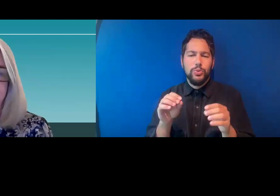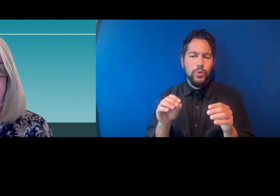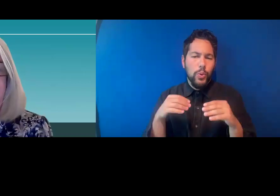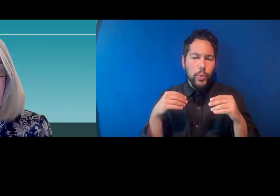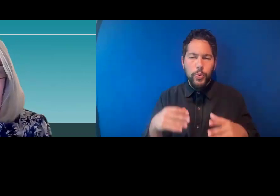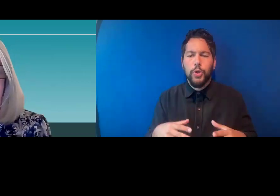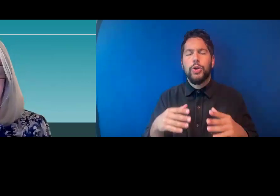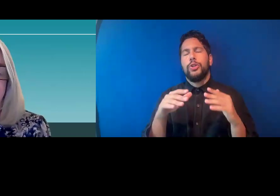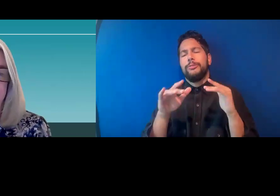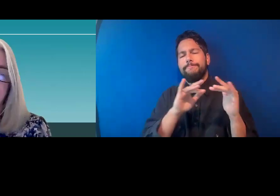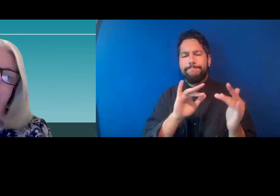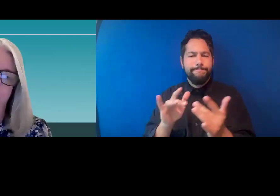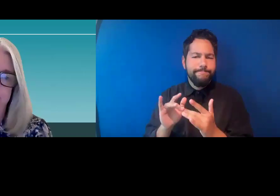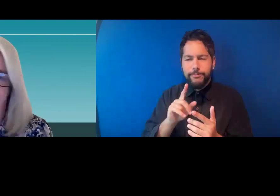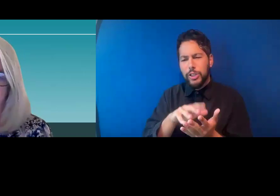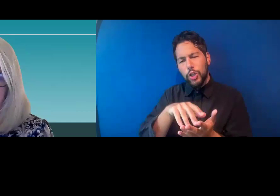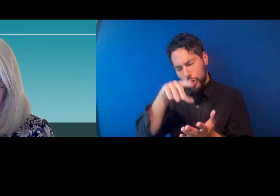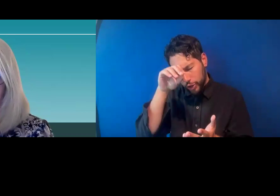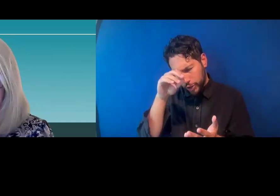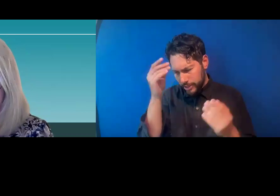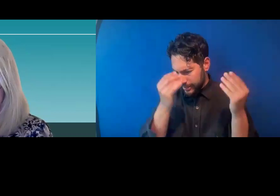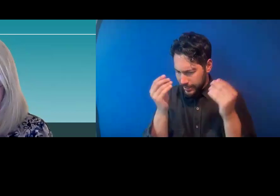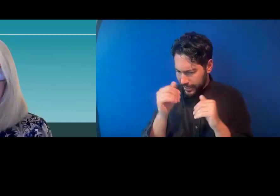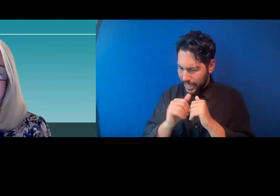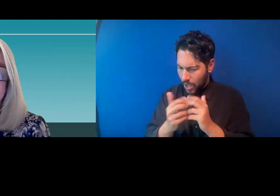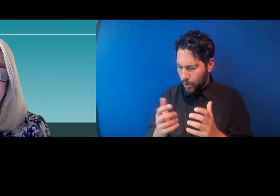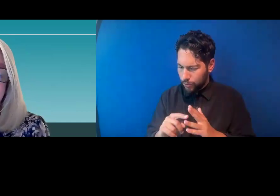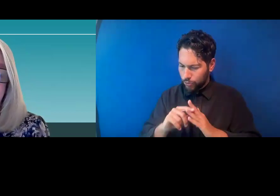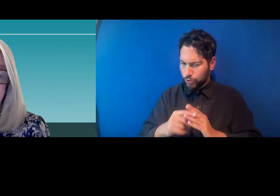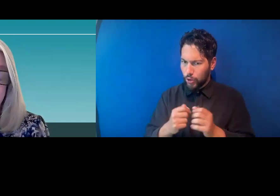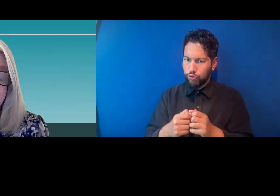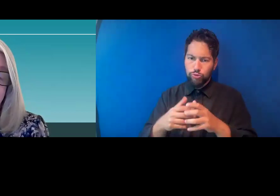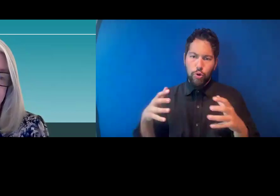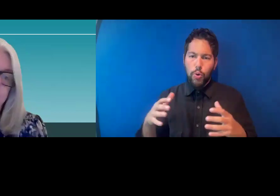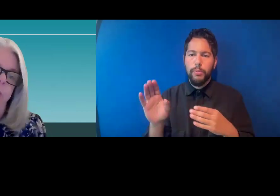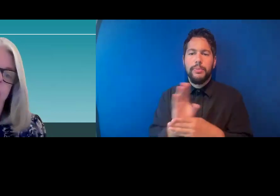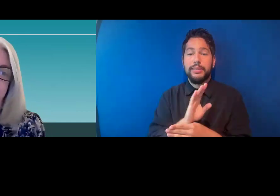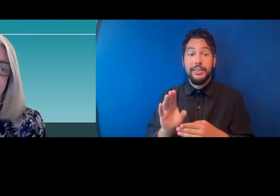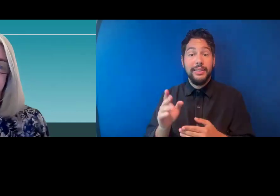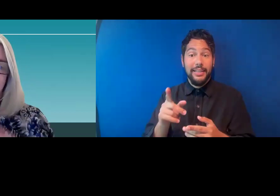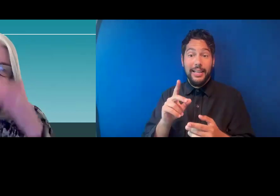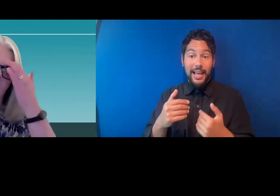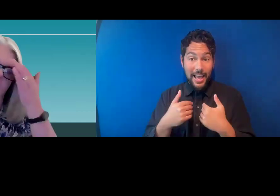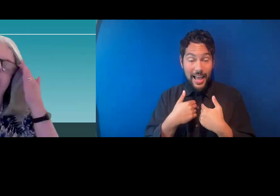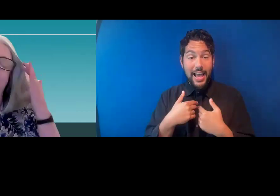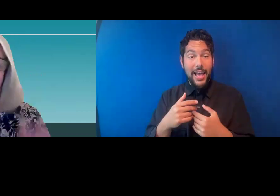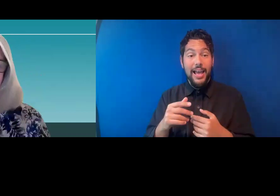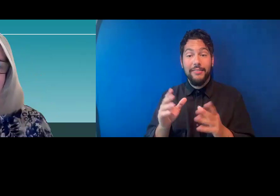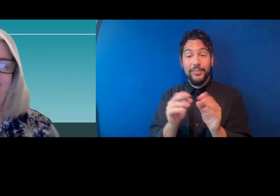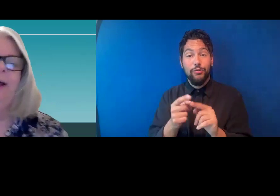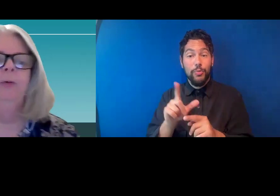network and to really learn and think about how you want to start and grow your business. There's even a session from 2022